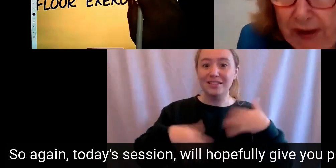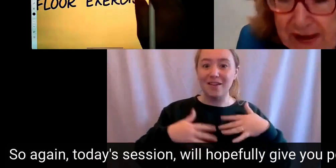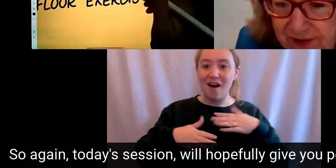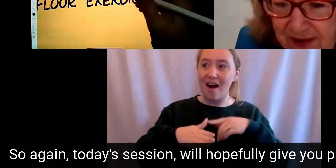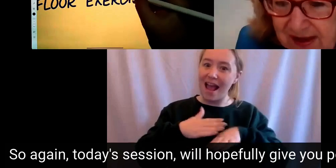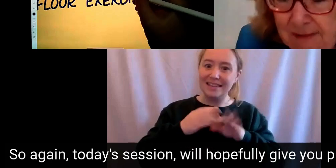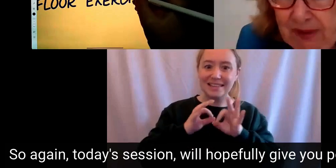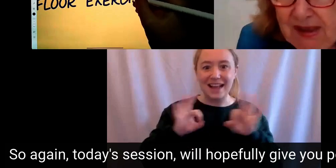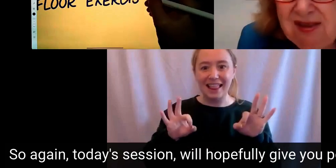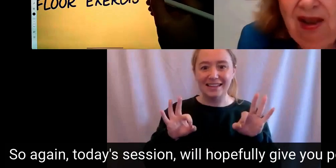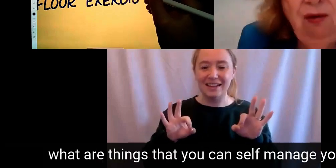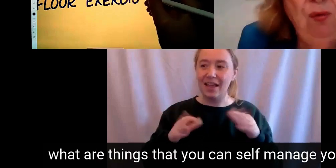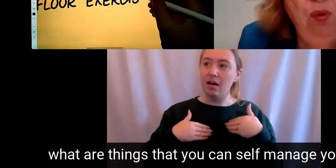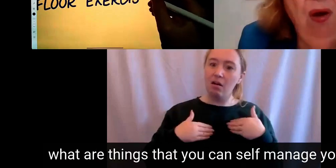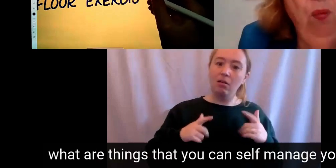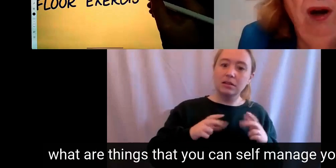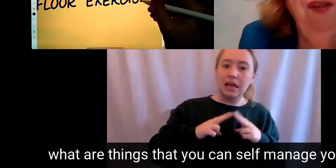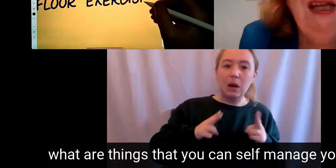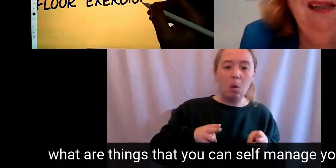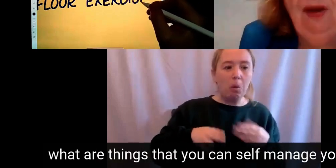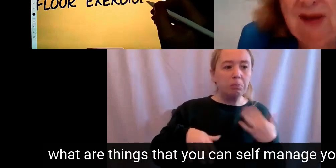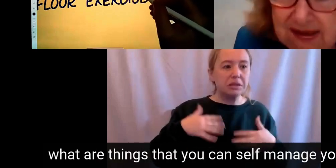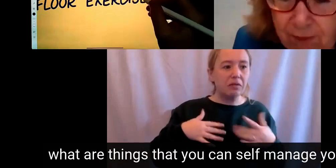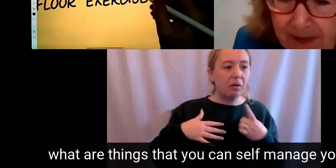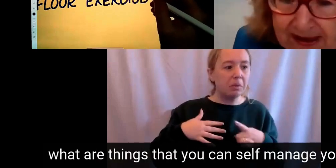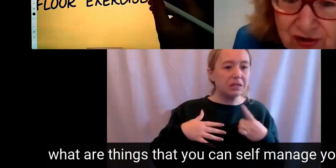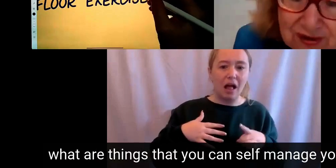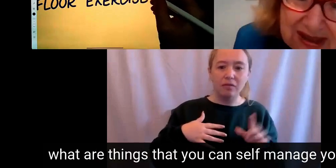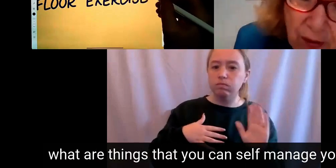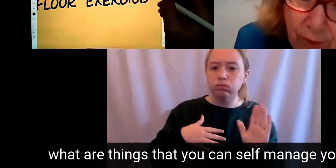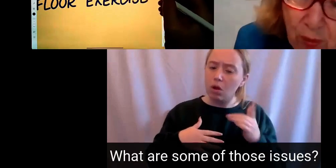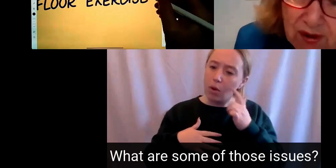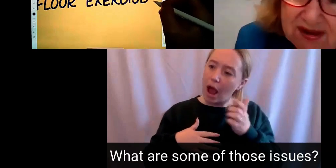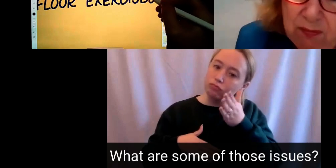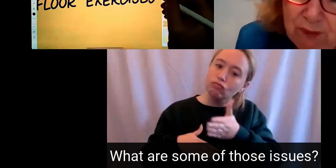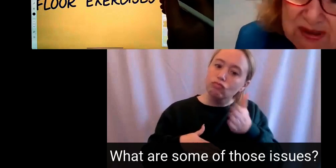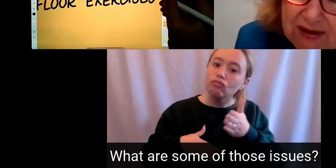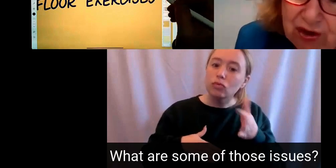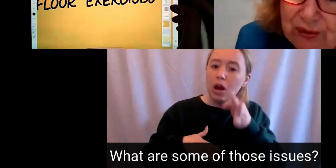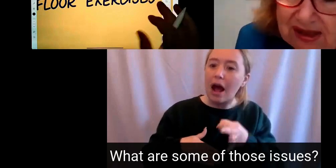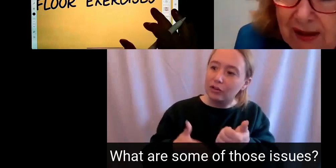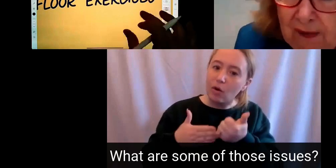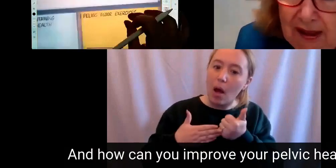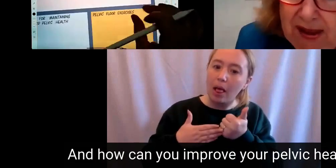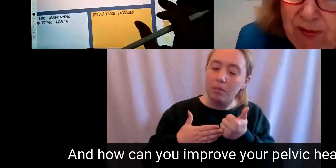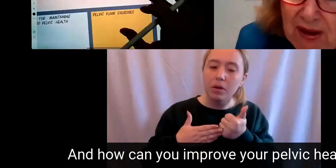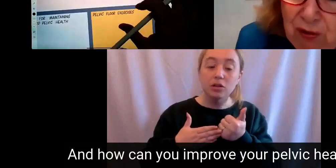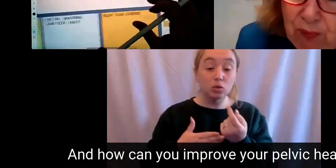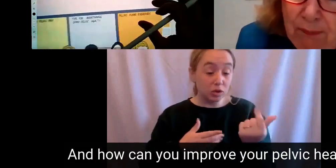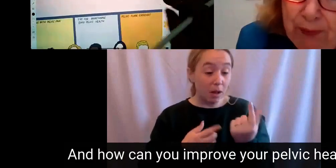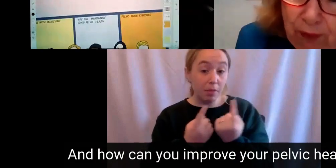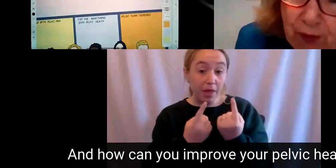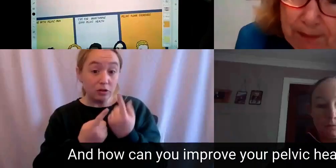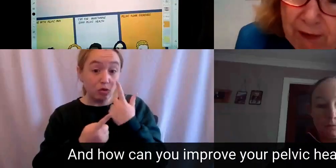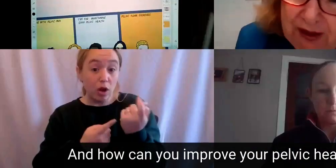give you pointers as to, what are things that you can self-manage yourself, what are some of those issues, and how can